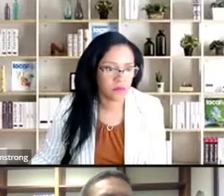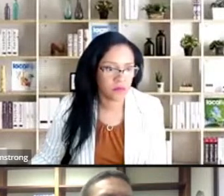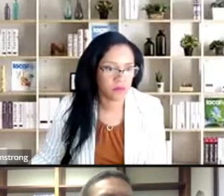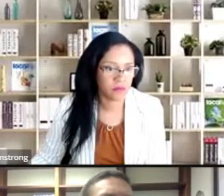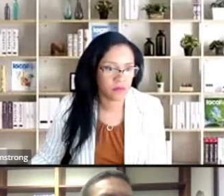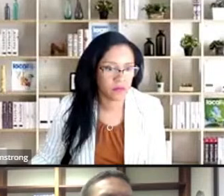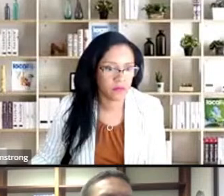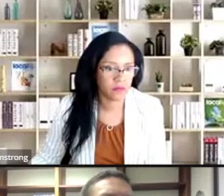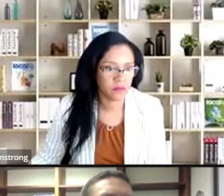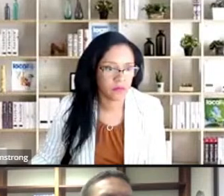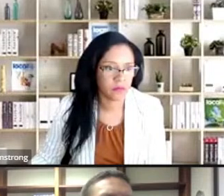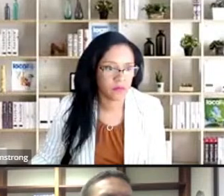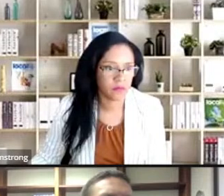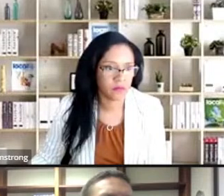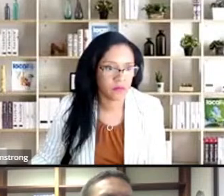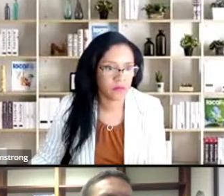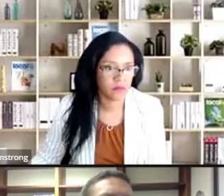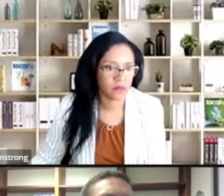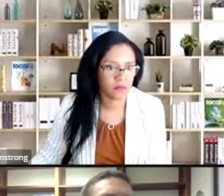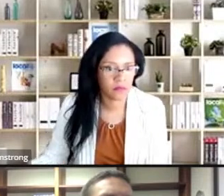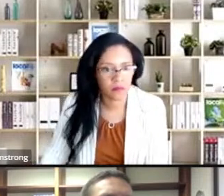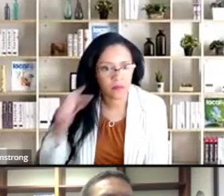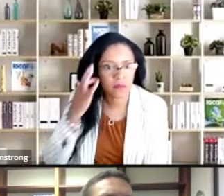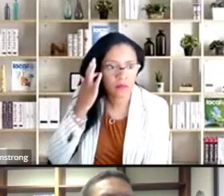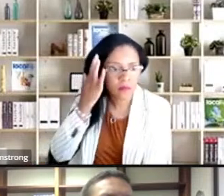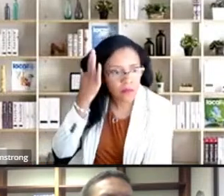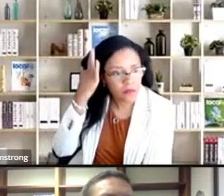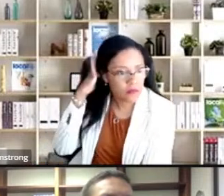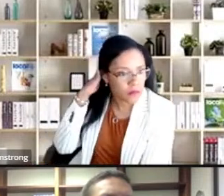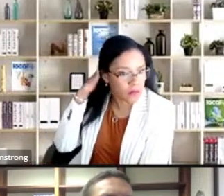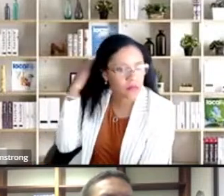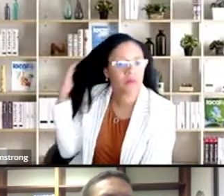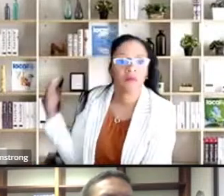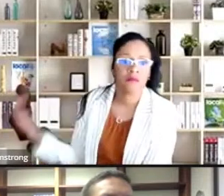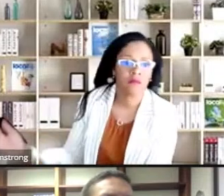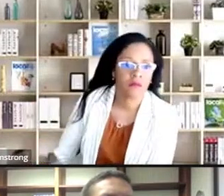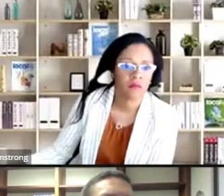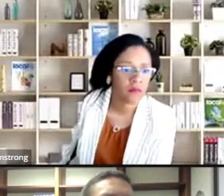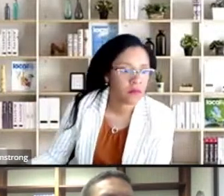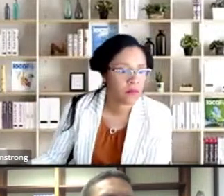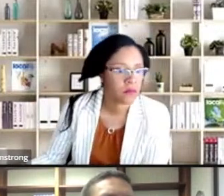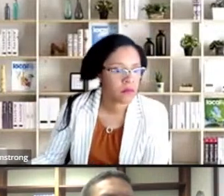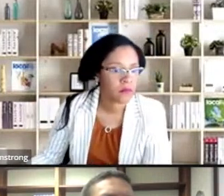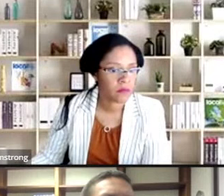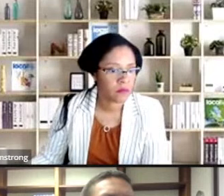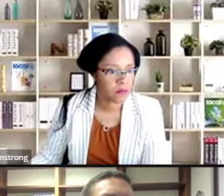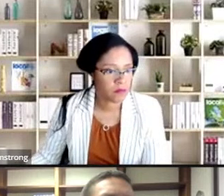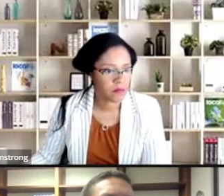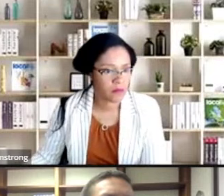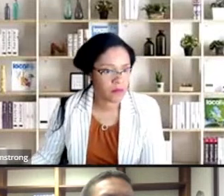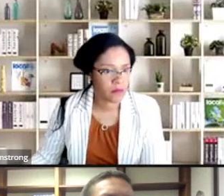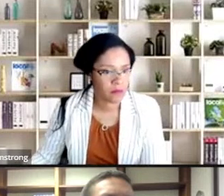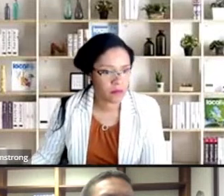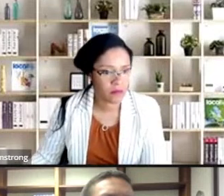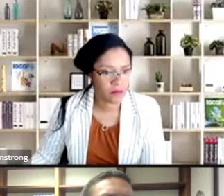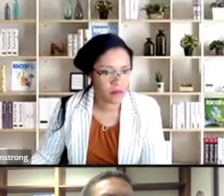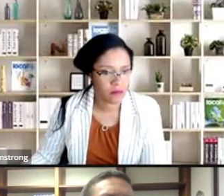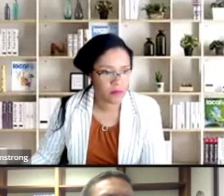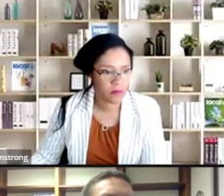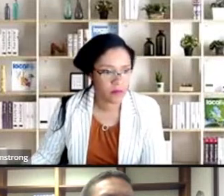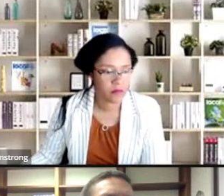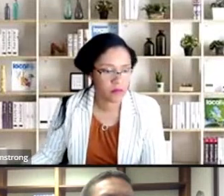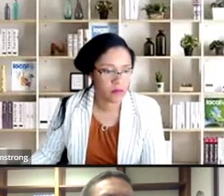for this special meeting. I want the parameters of discussion among the